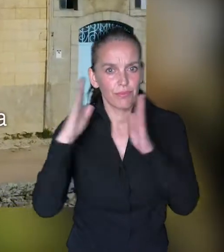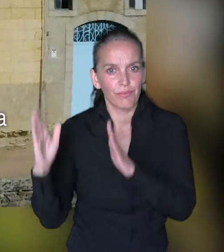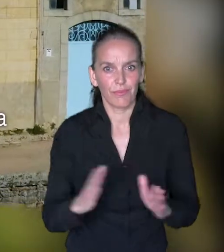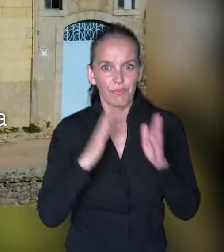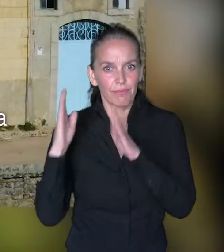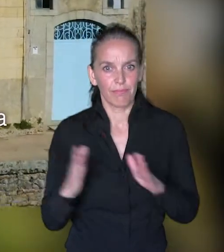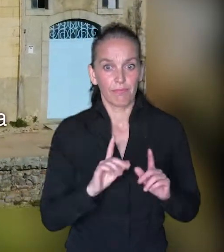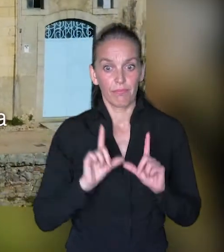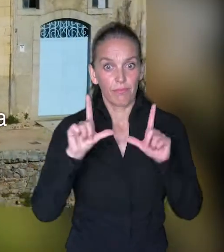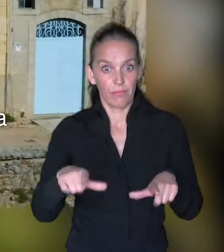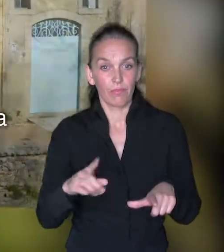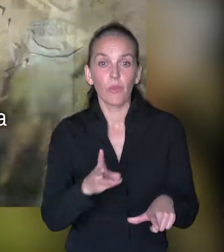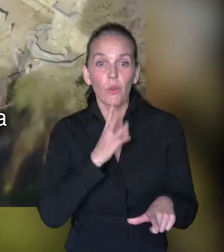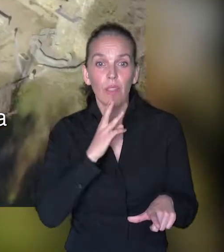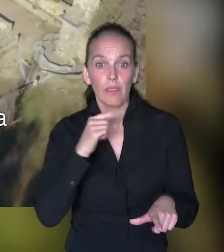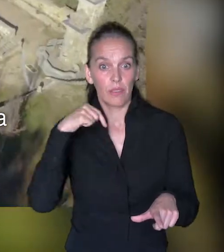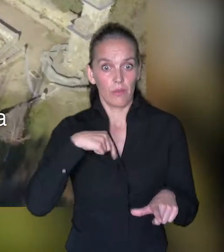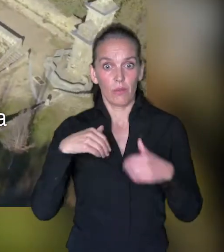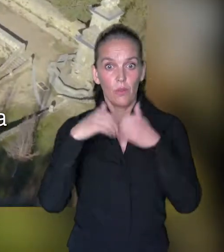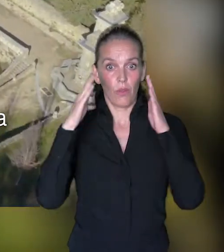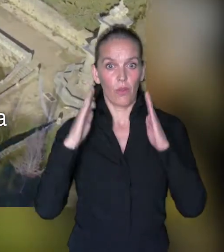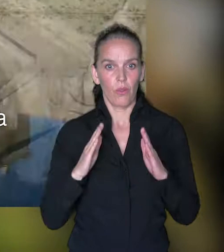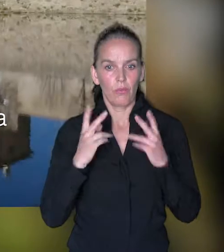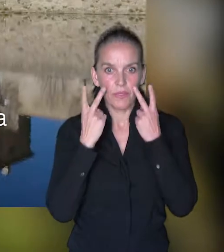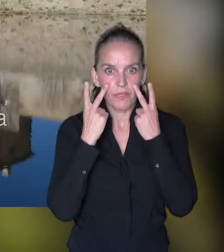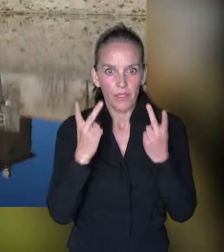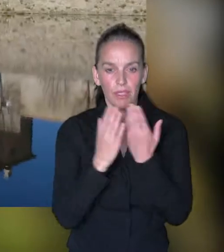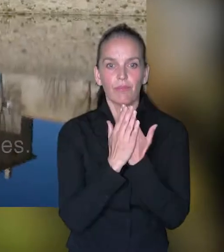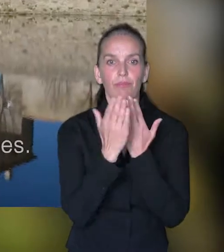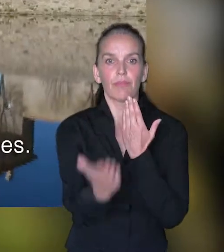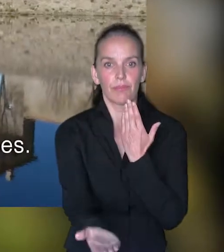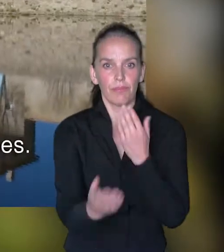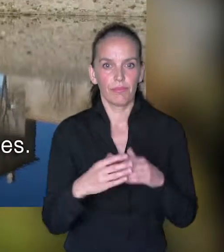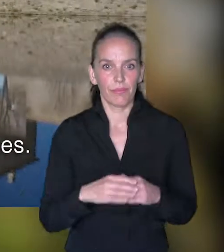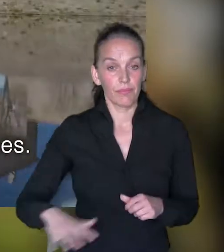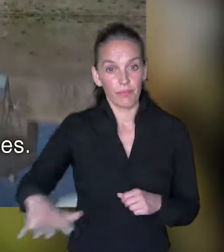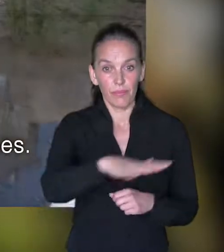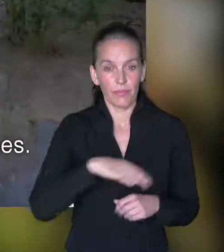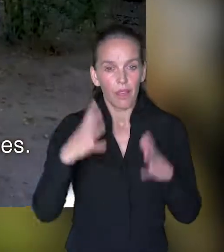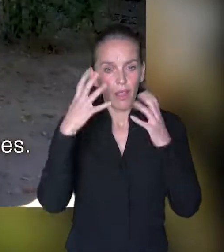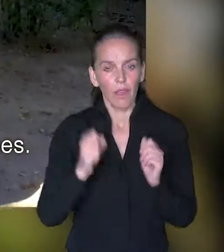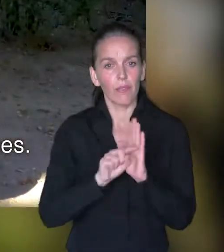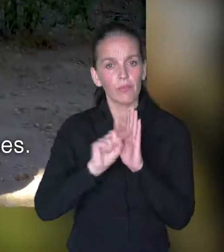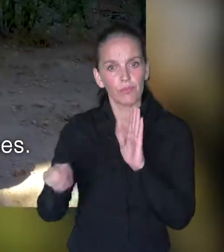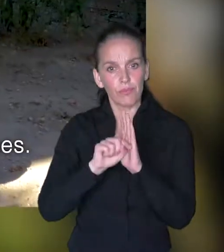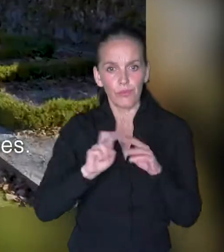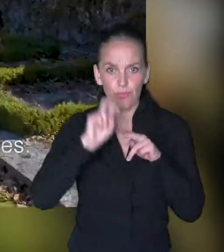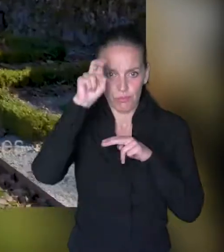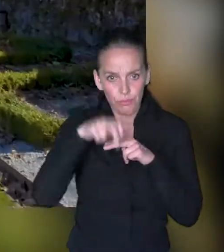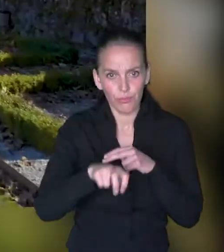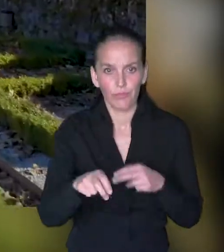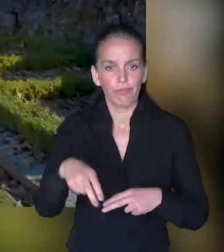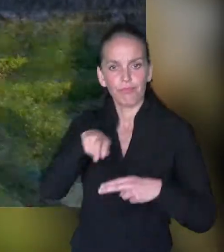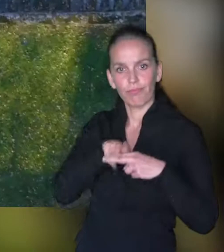palace, witness to old events, is reflected in a magnificent pond, surrounded by waterworks, staircases and